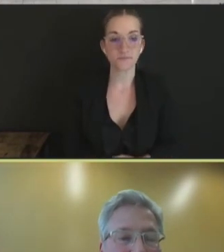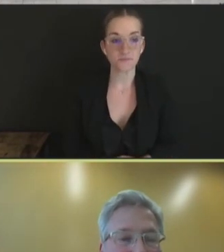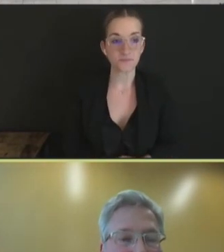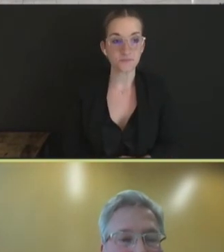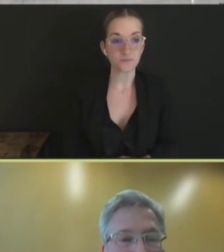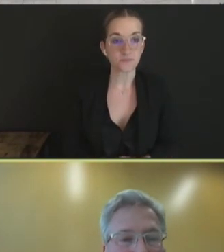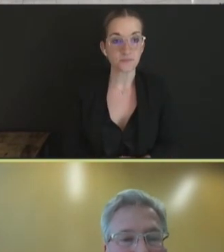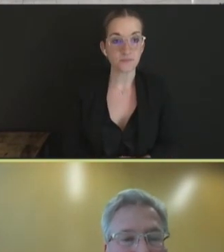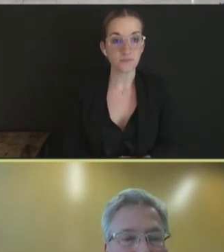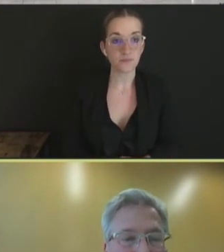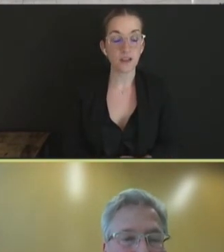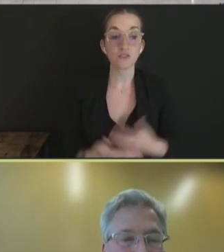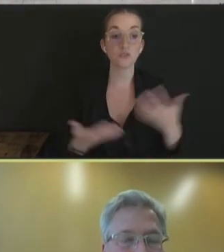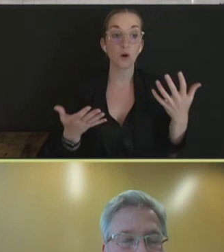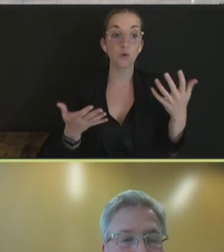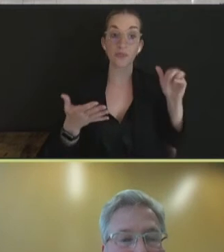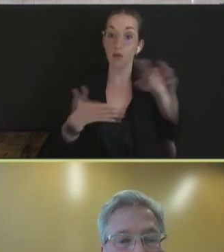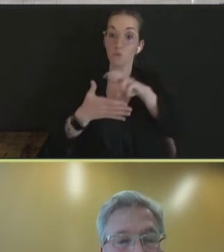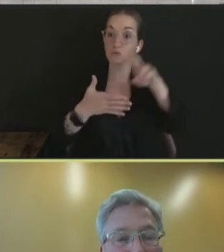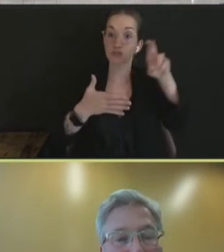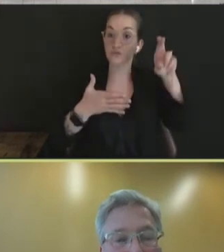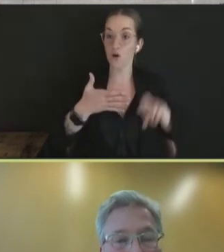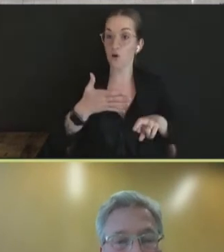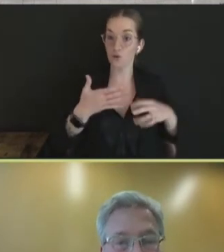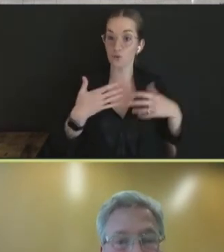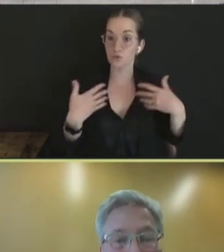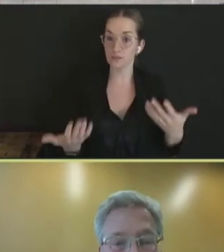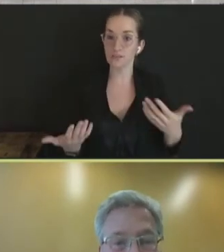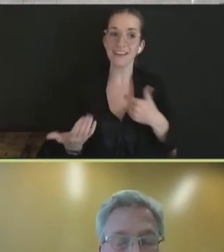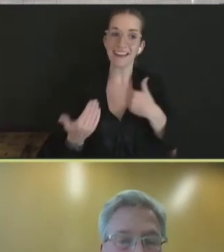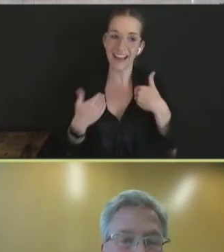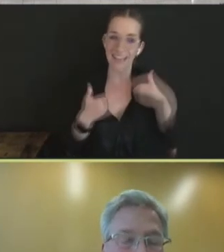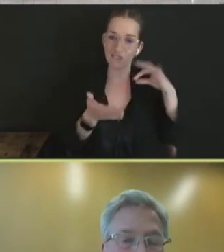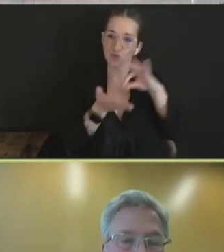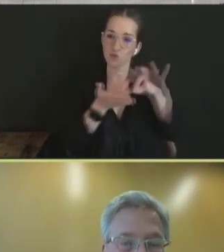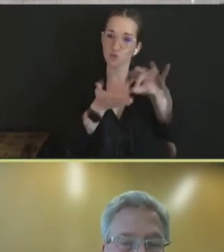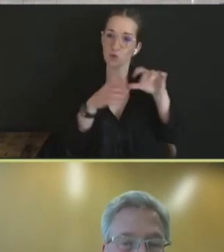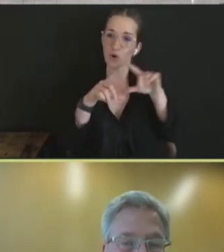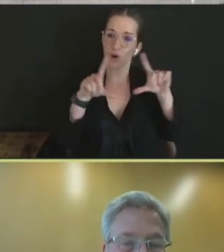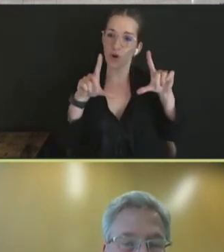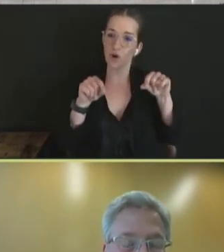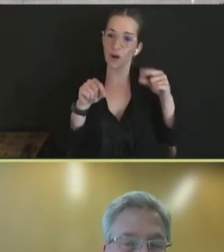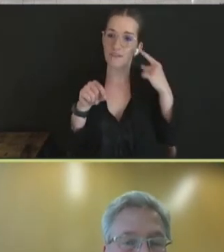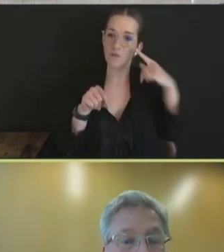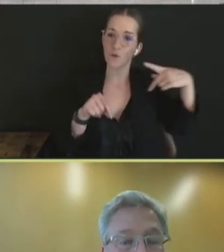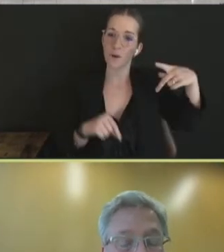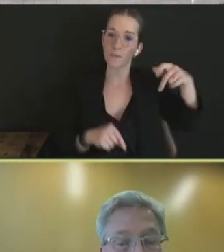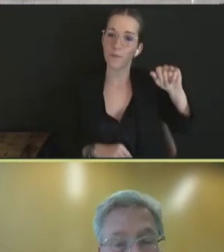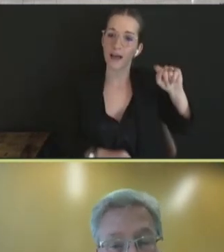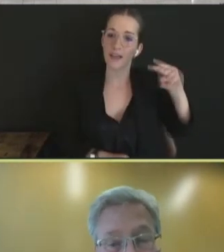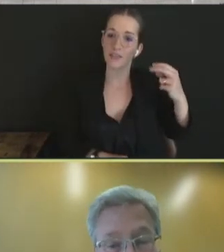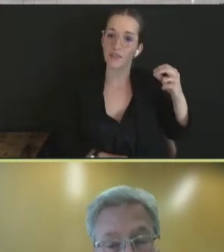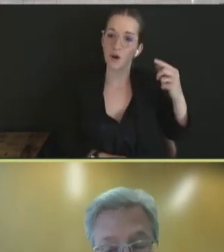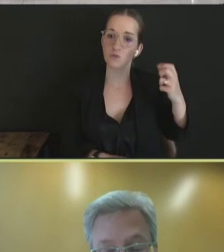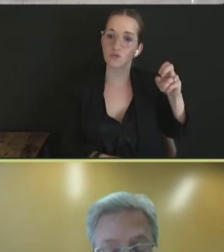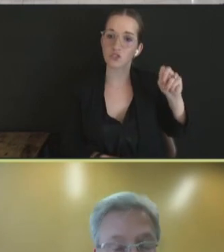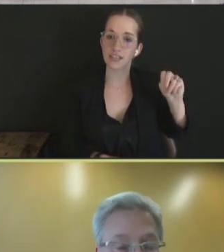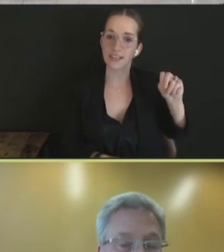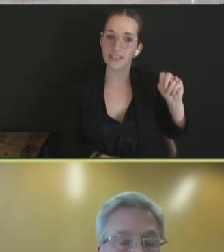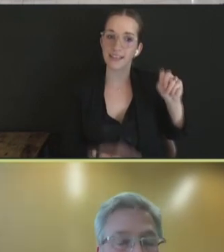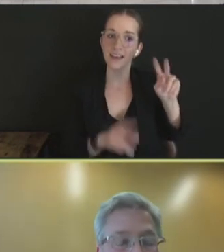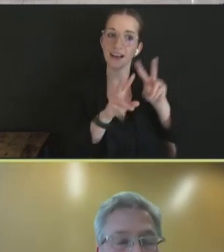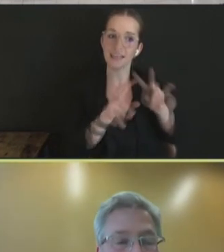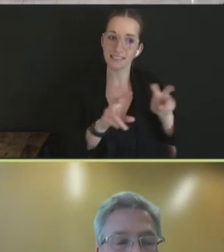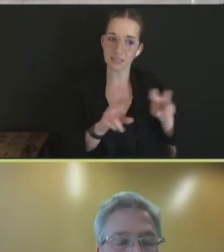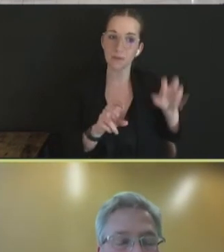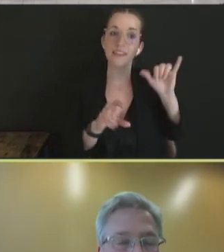So what this resulted in is having a scorecard for pathogen assessment. And this was done for each of the pathogens listed